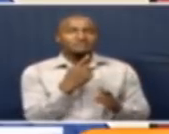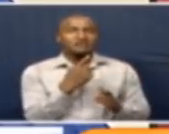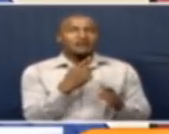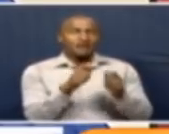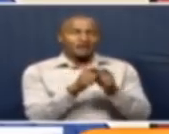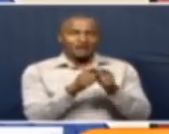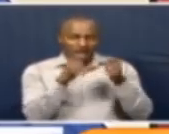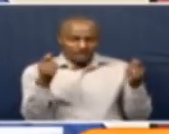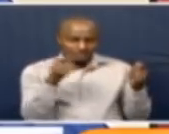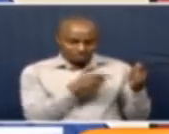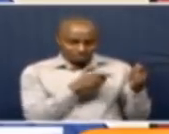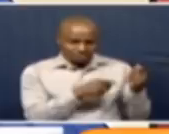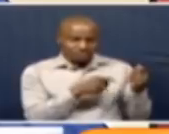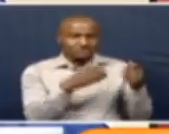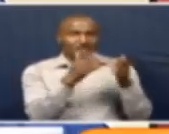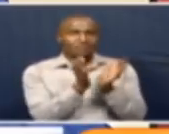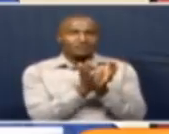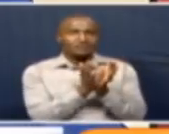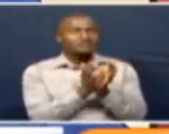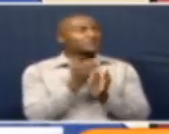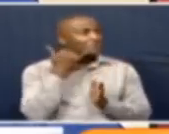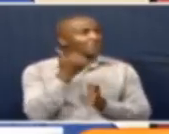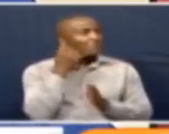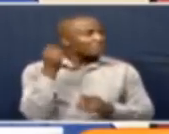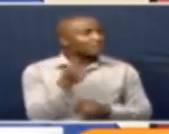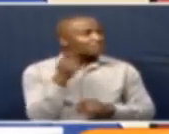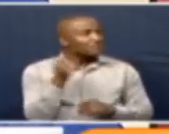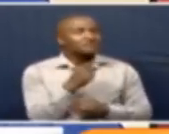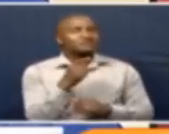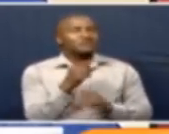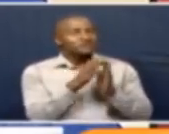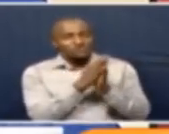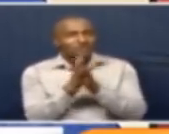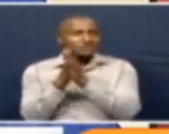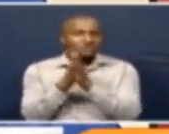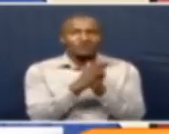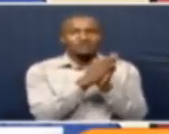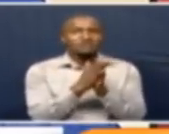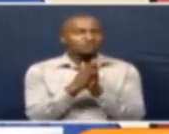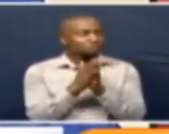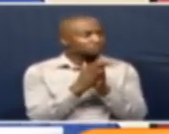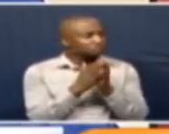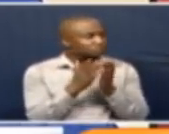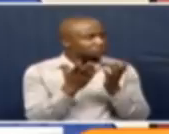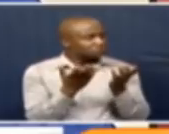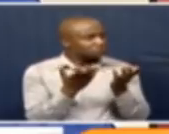magazine production company for months now and they keep giving her stories. What's the way forward legally?